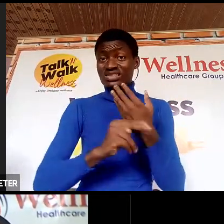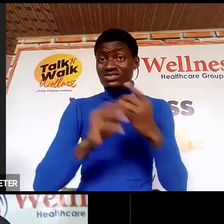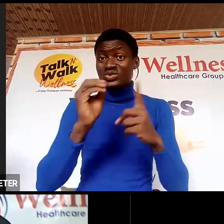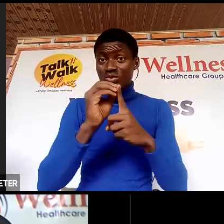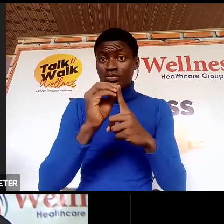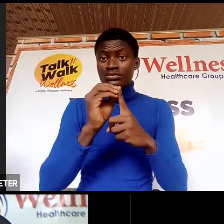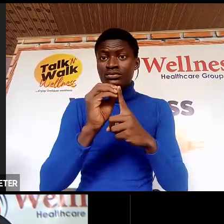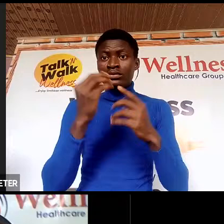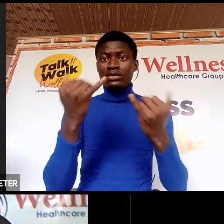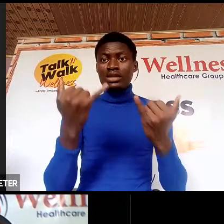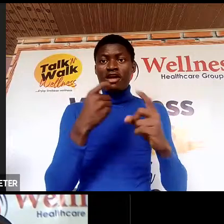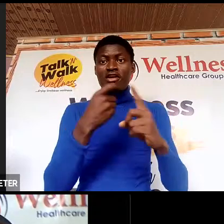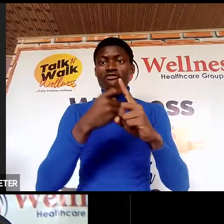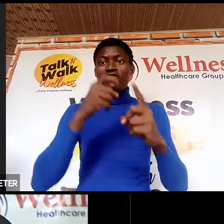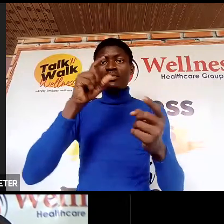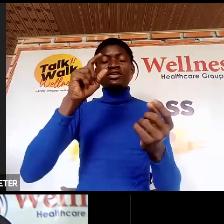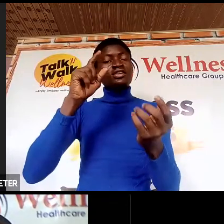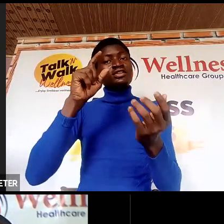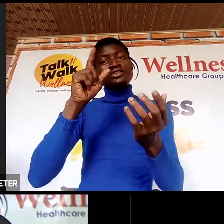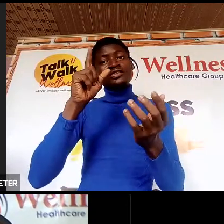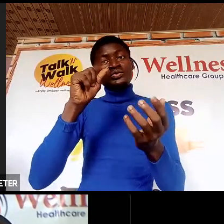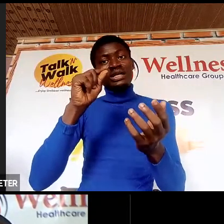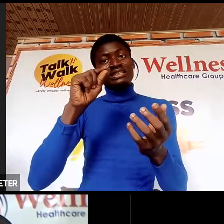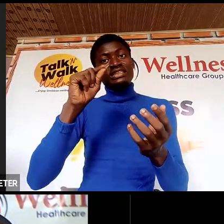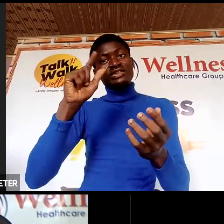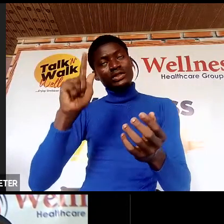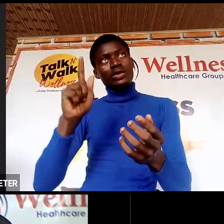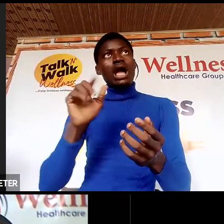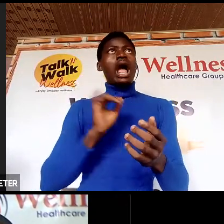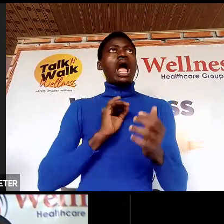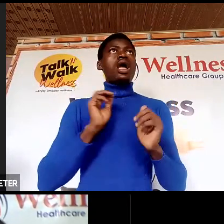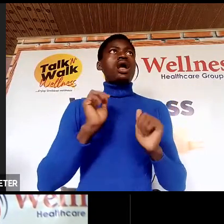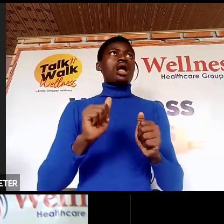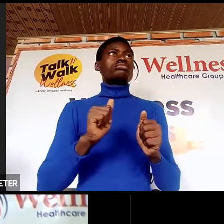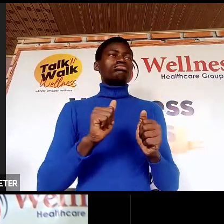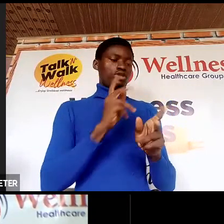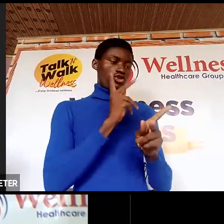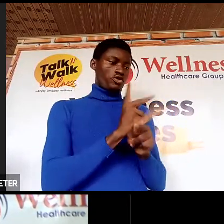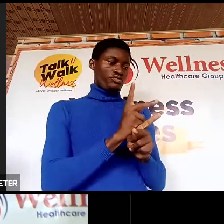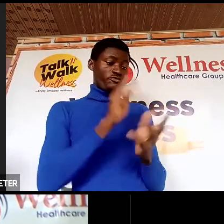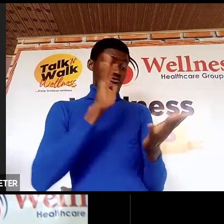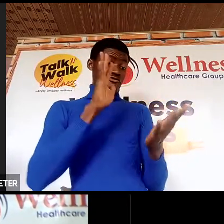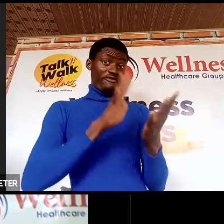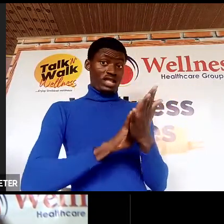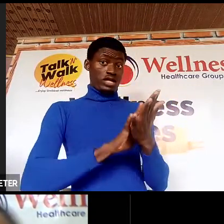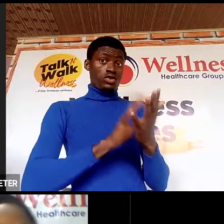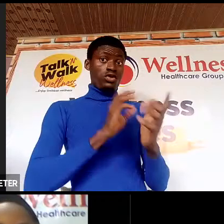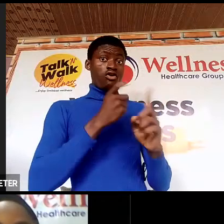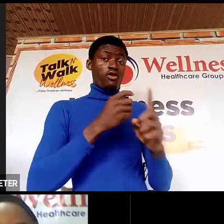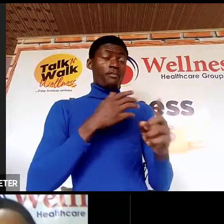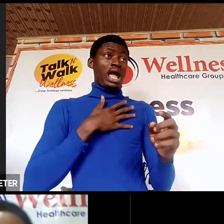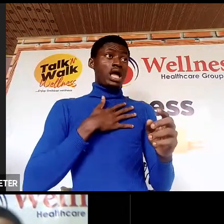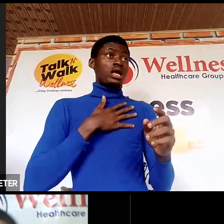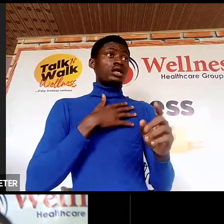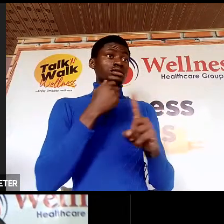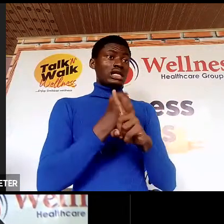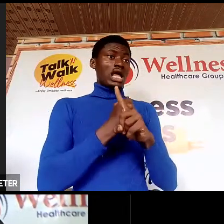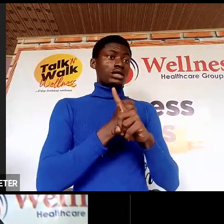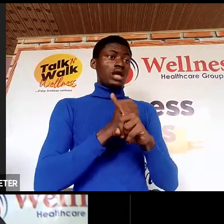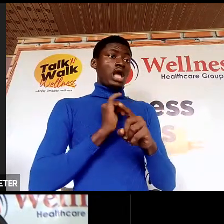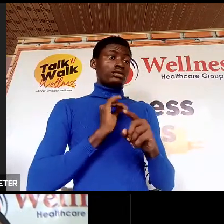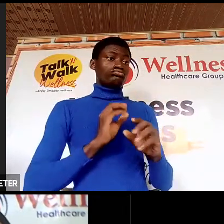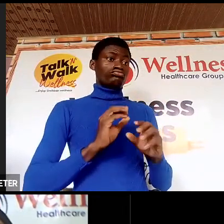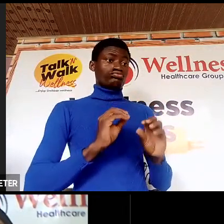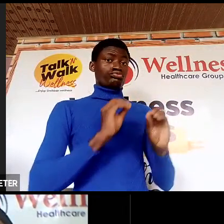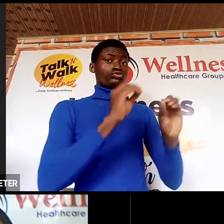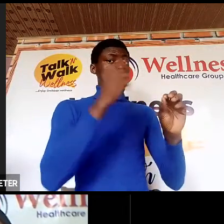month to my health. Does that mean in terms of food I'm eating, in terms of ensuring that I have a health